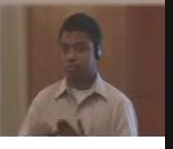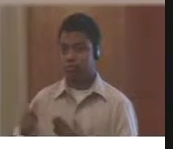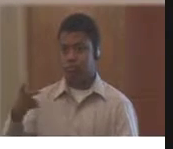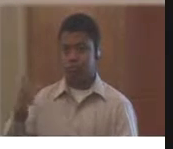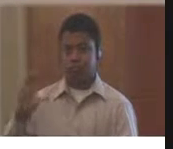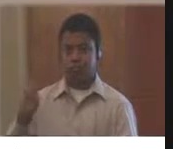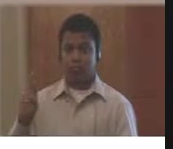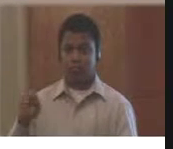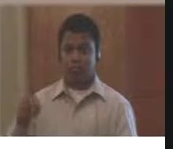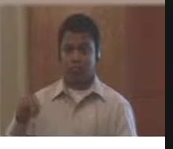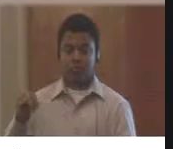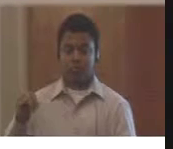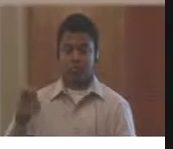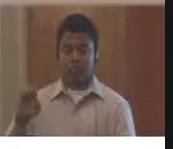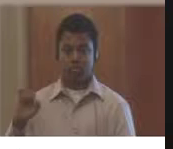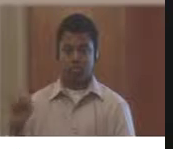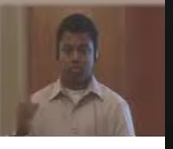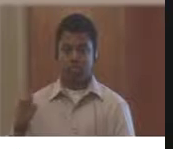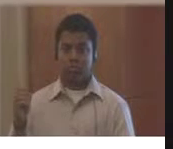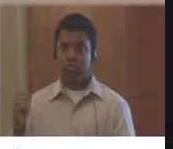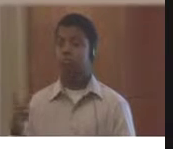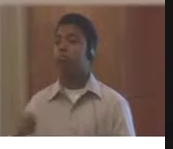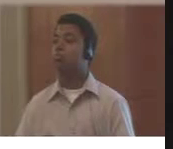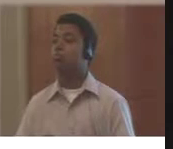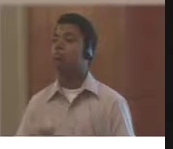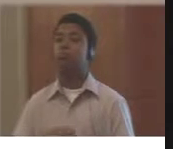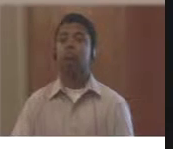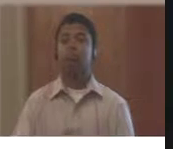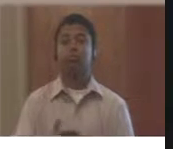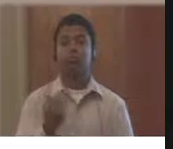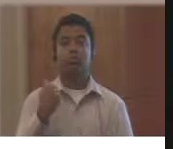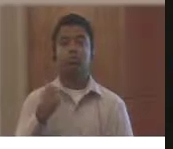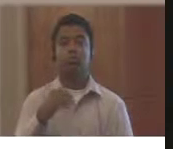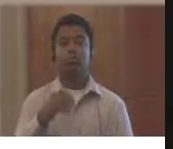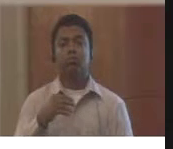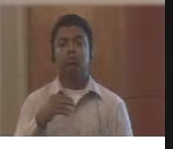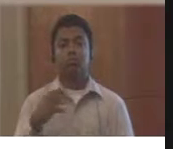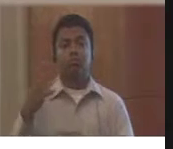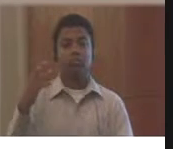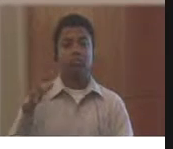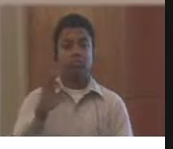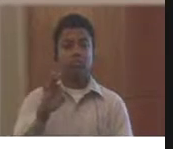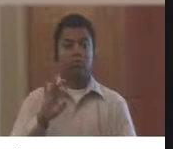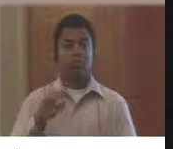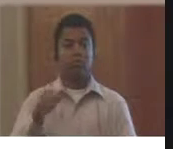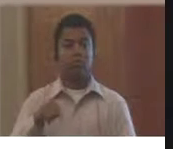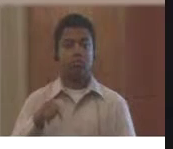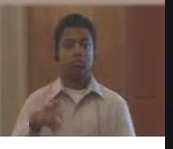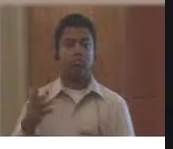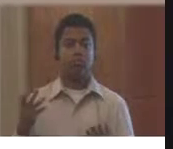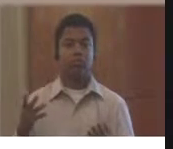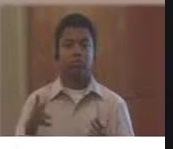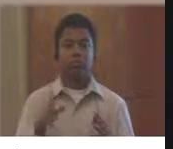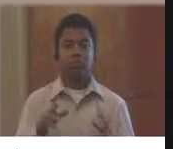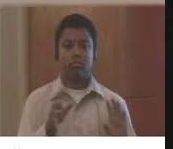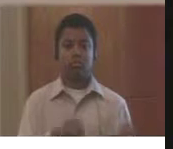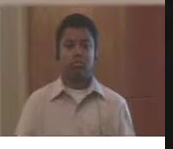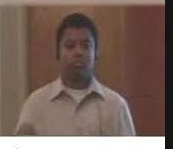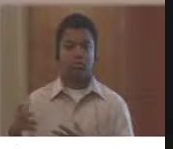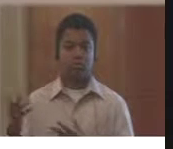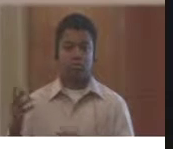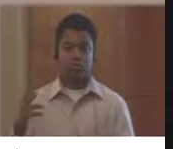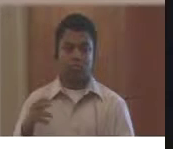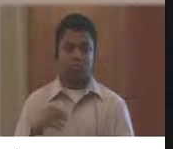the Minister Cornejo, I'm going to invite the representative of the